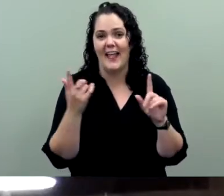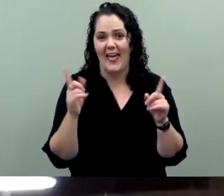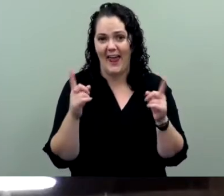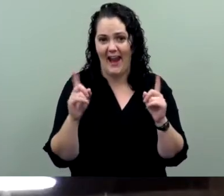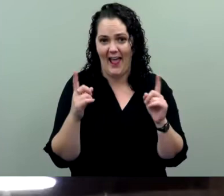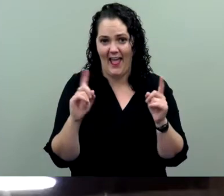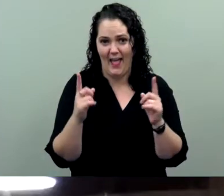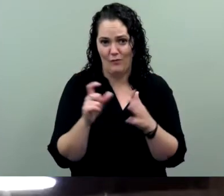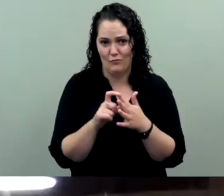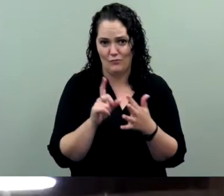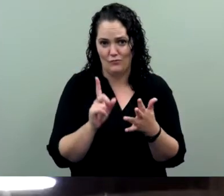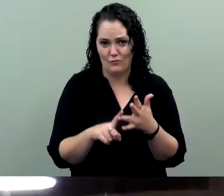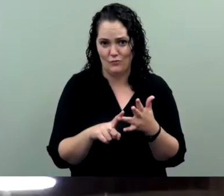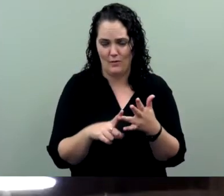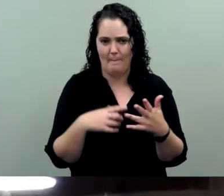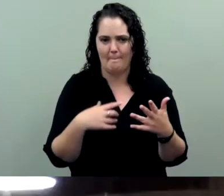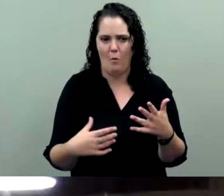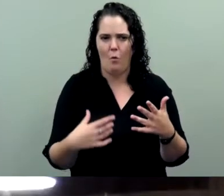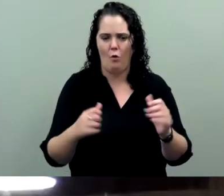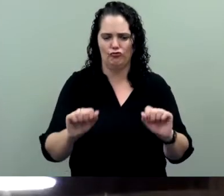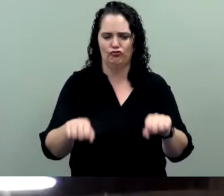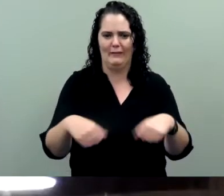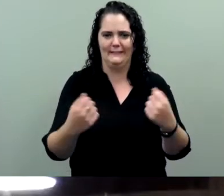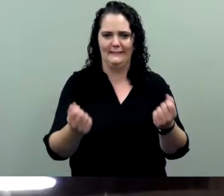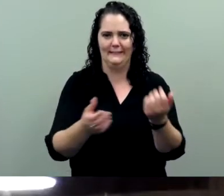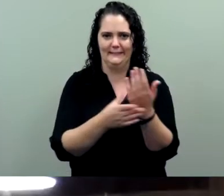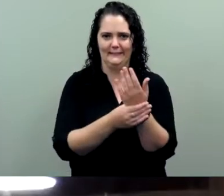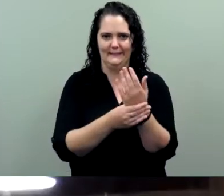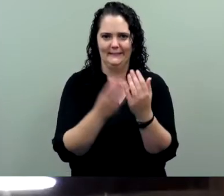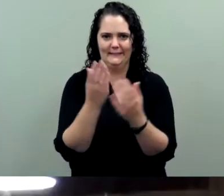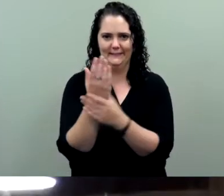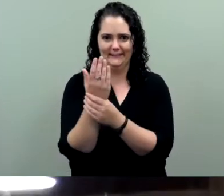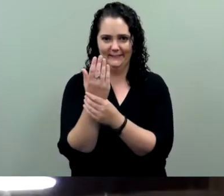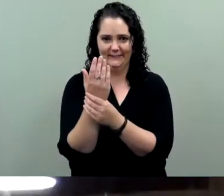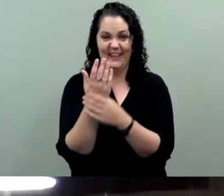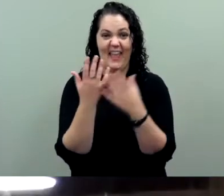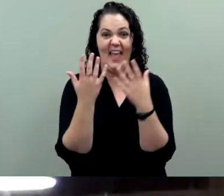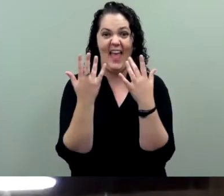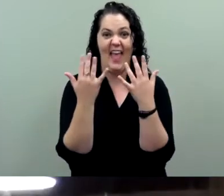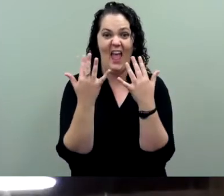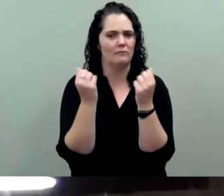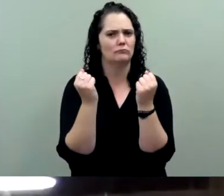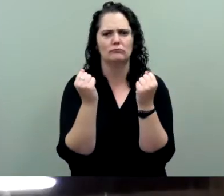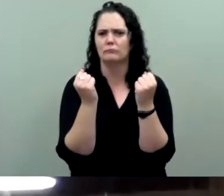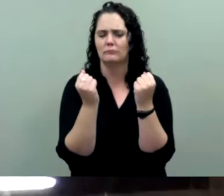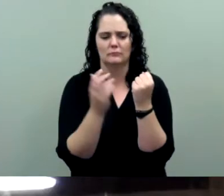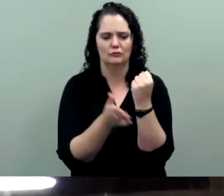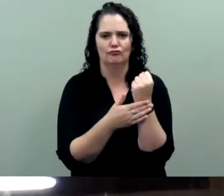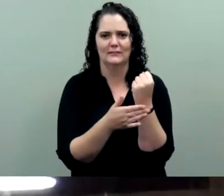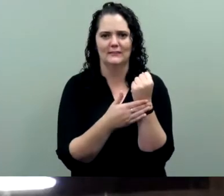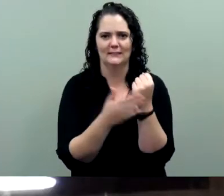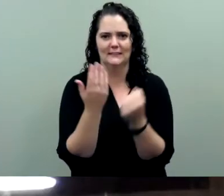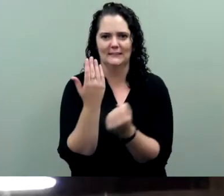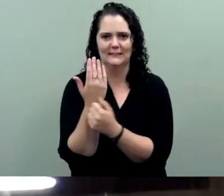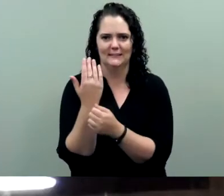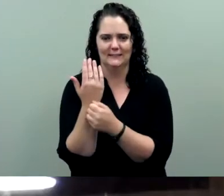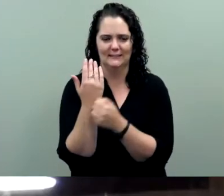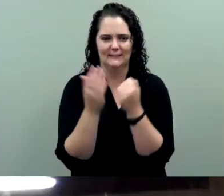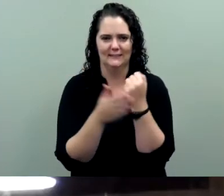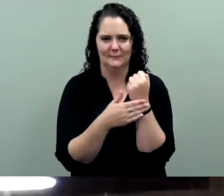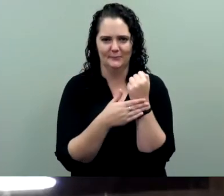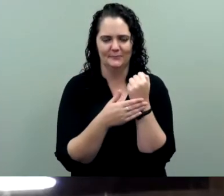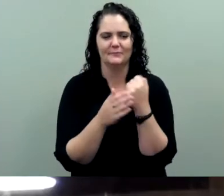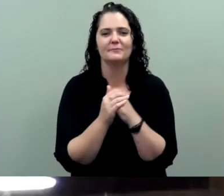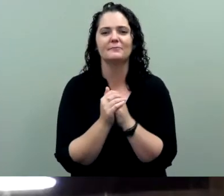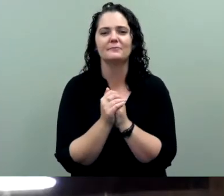to further activate ourselves by getting out of our hands altogether. And we're actually going to be attaching these to our wrists. Now,